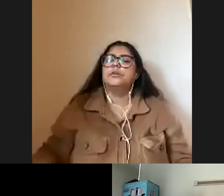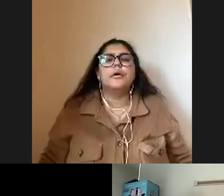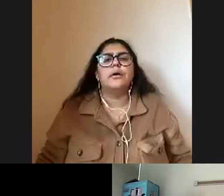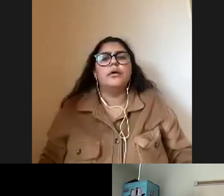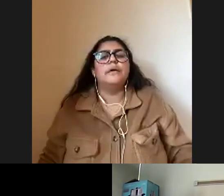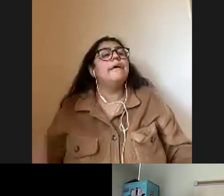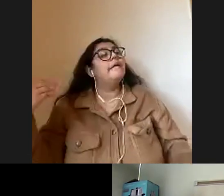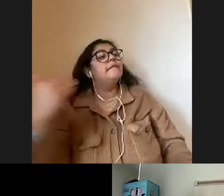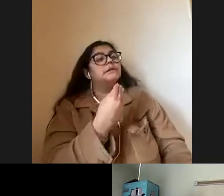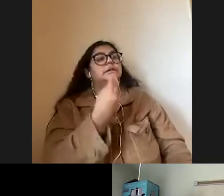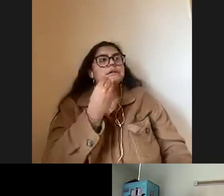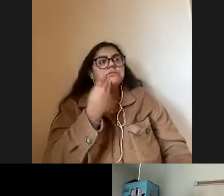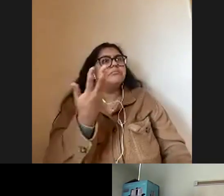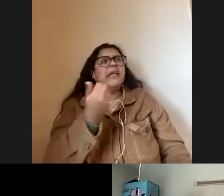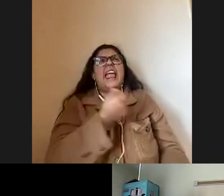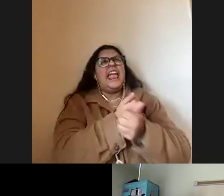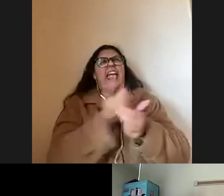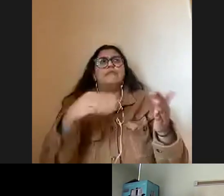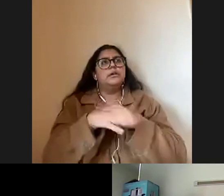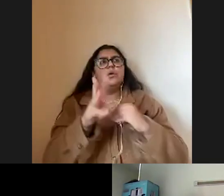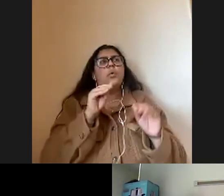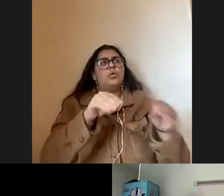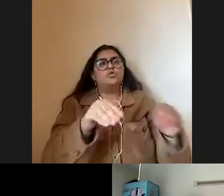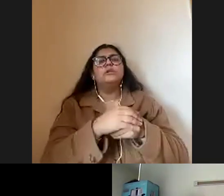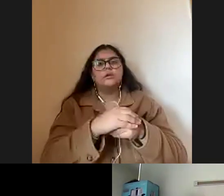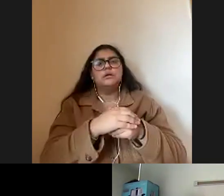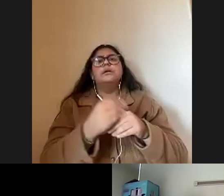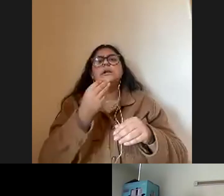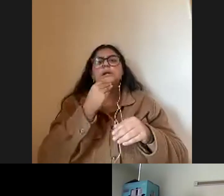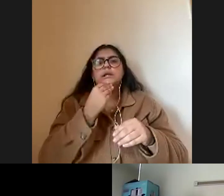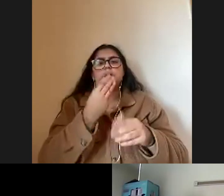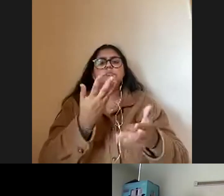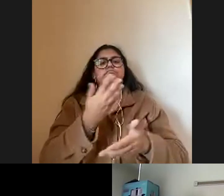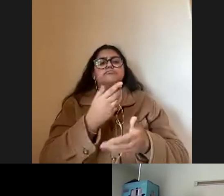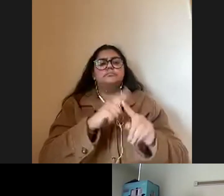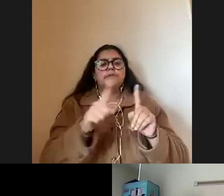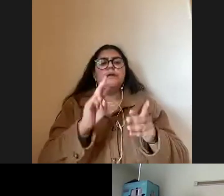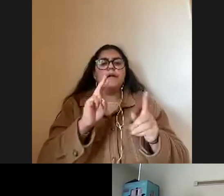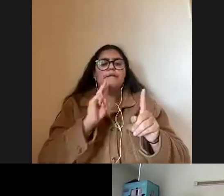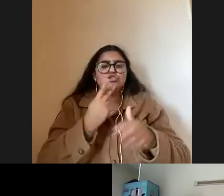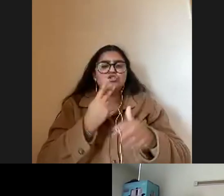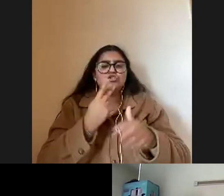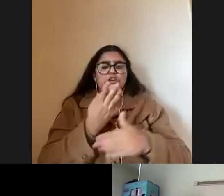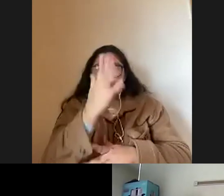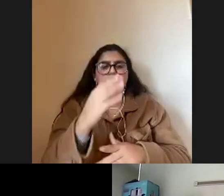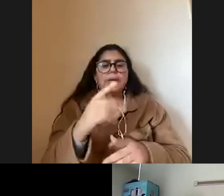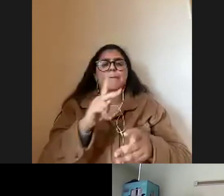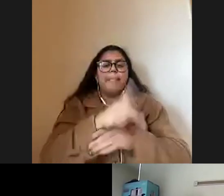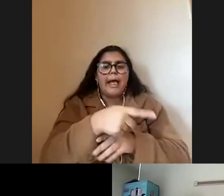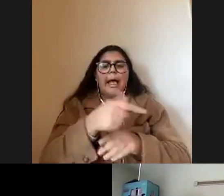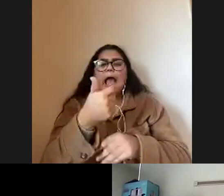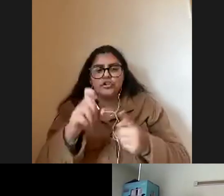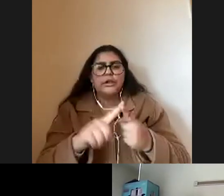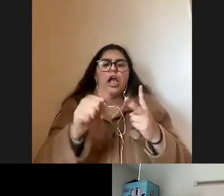Fish eat just about everything in the ocean. They eat aquatic vegetation, so plants, algae, other fish,